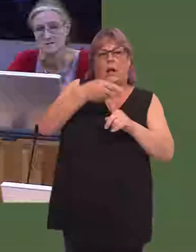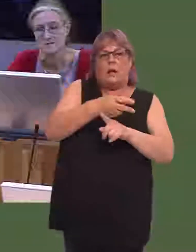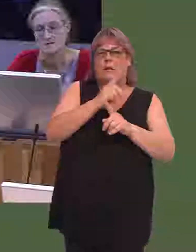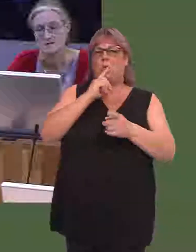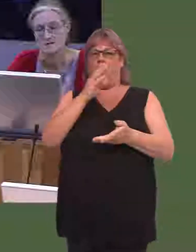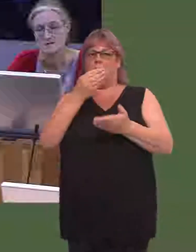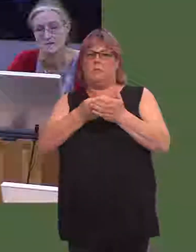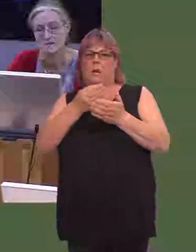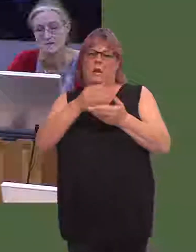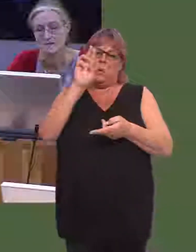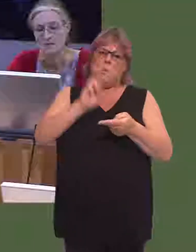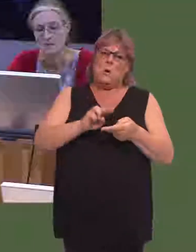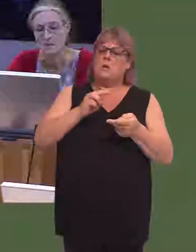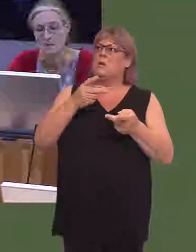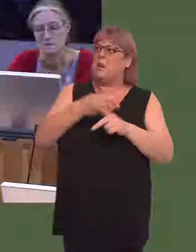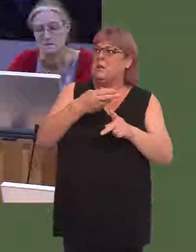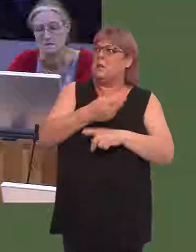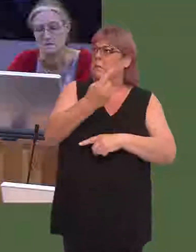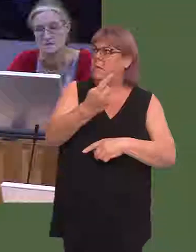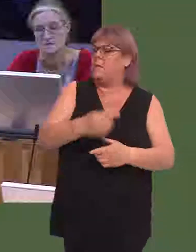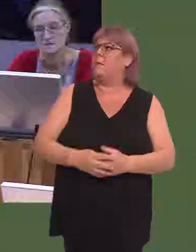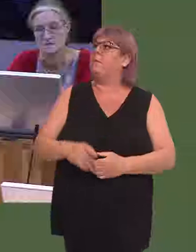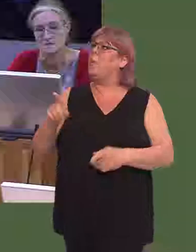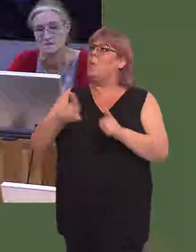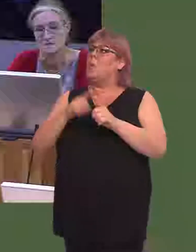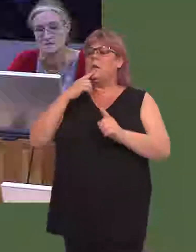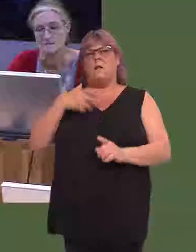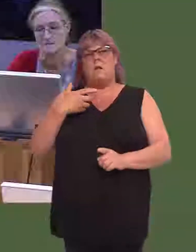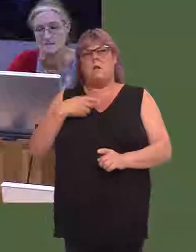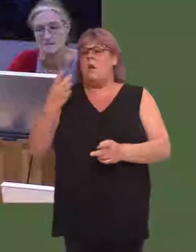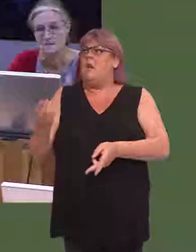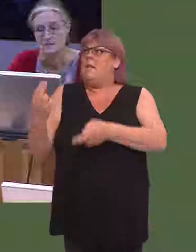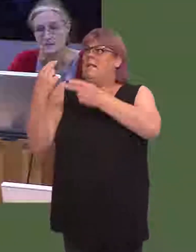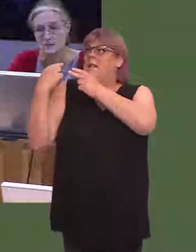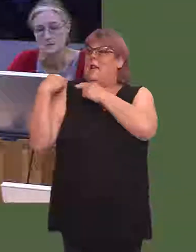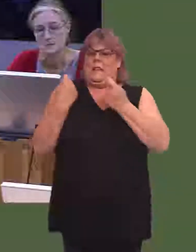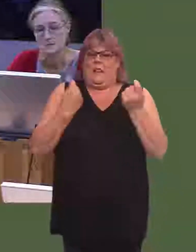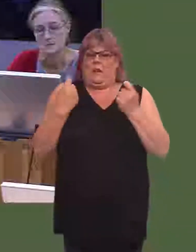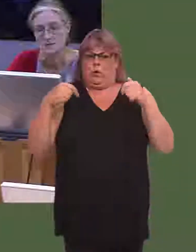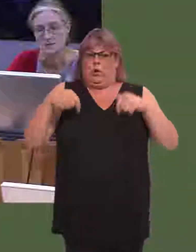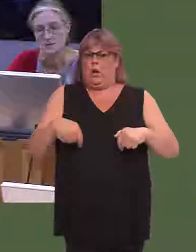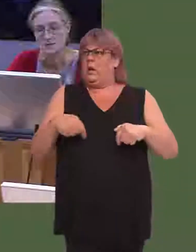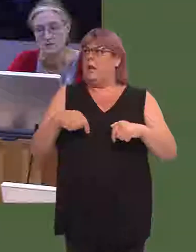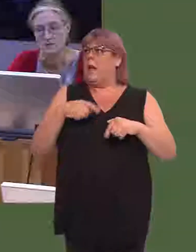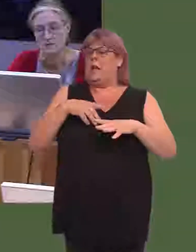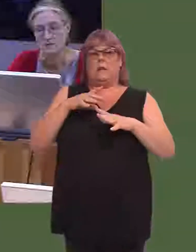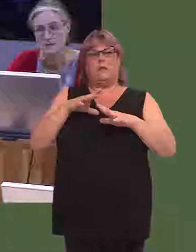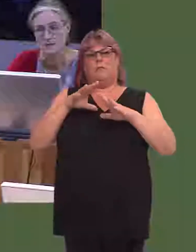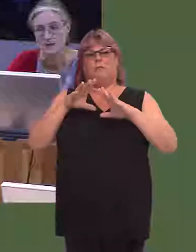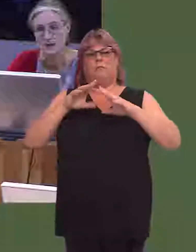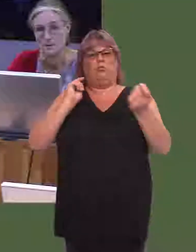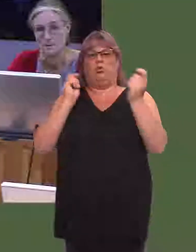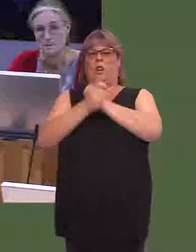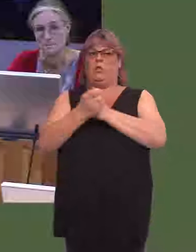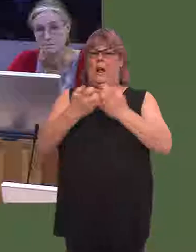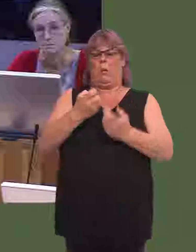to austerity has been cutting costs. He also said that he was frustrated that devolution hasn't led to a